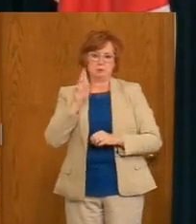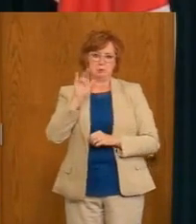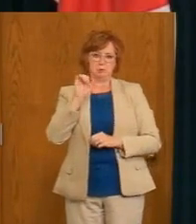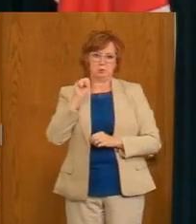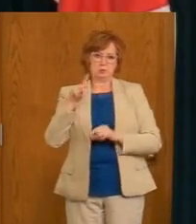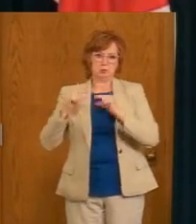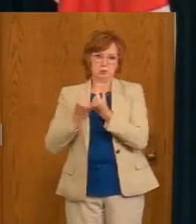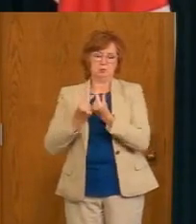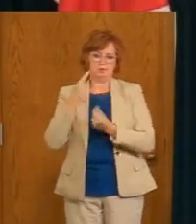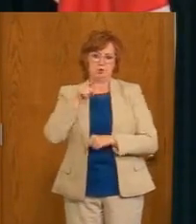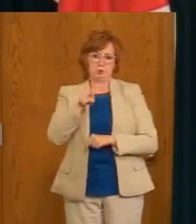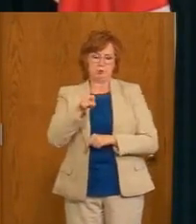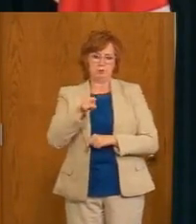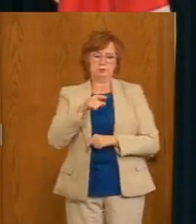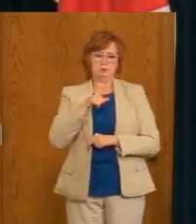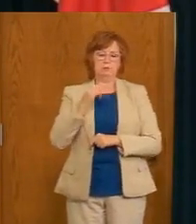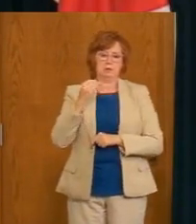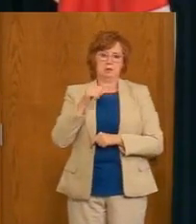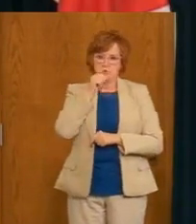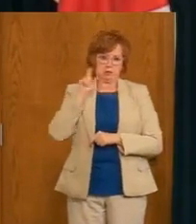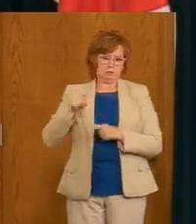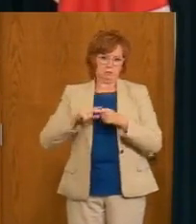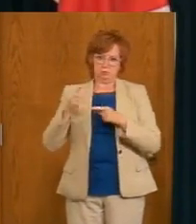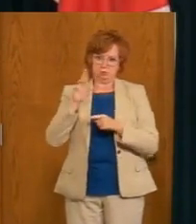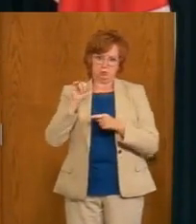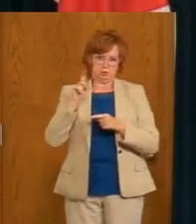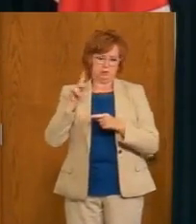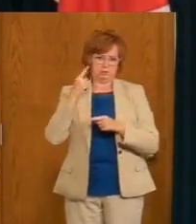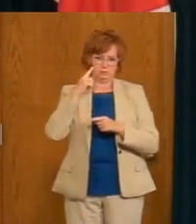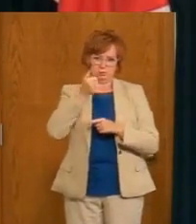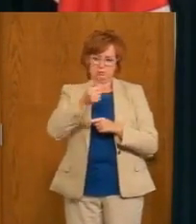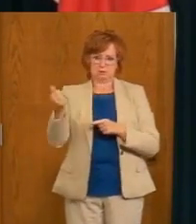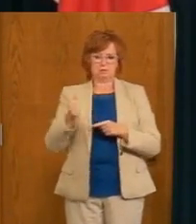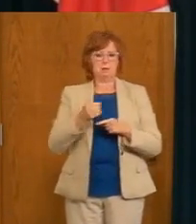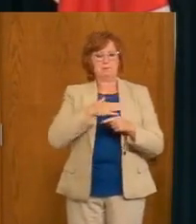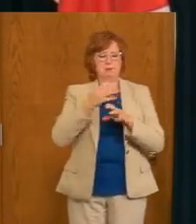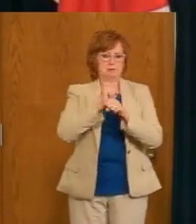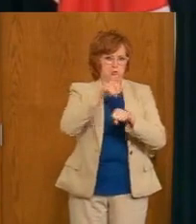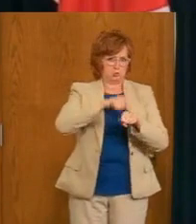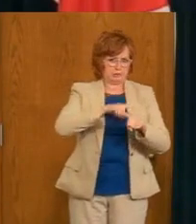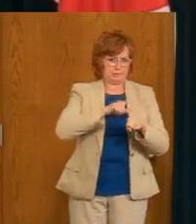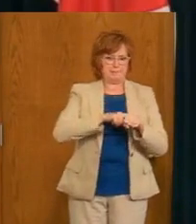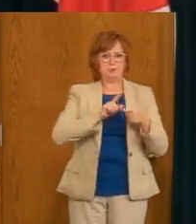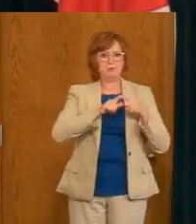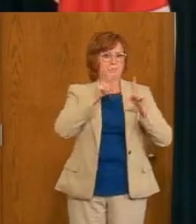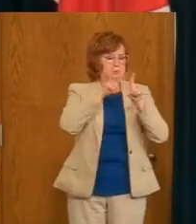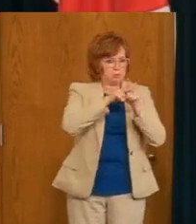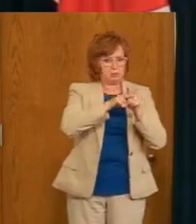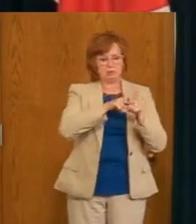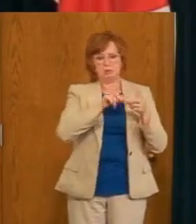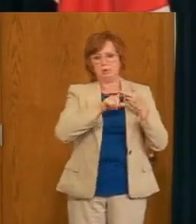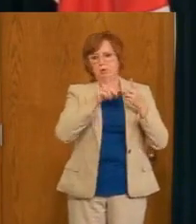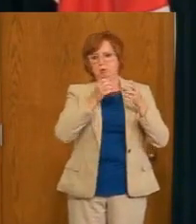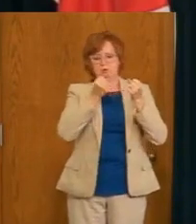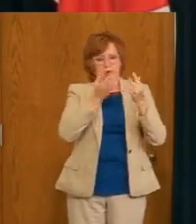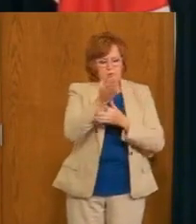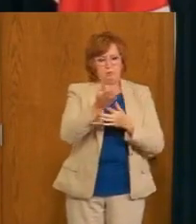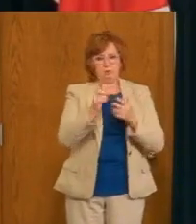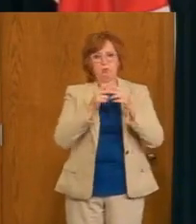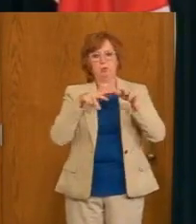say. So take the time, book your appointment, visit a drive-through or a walk-through clinic in your community or one near